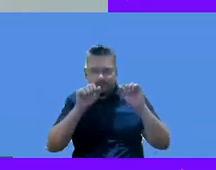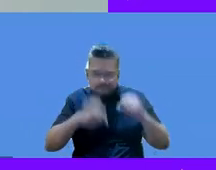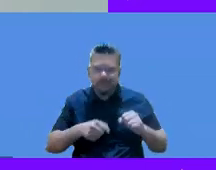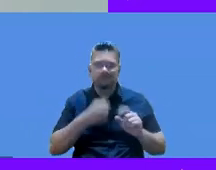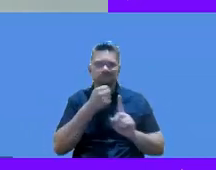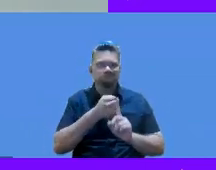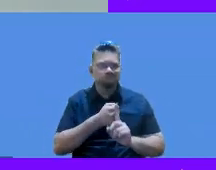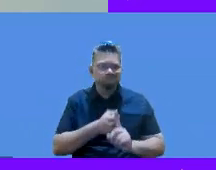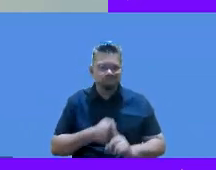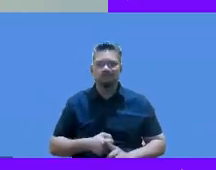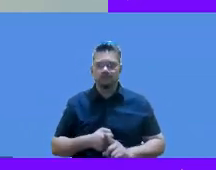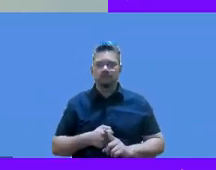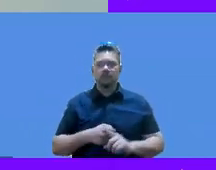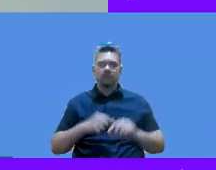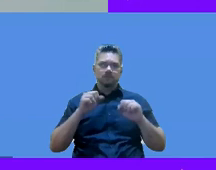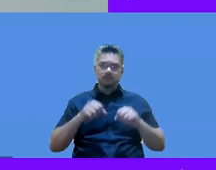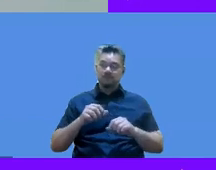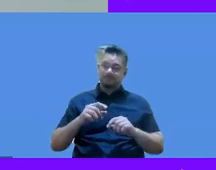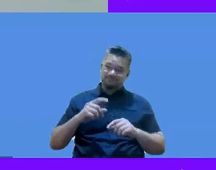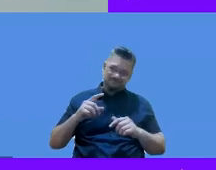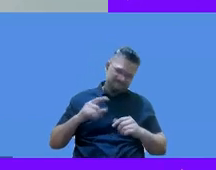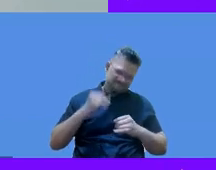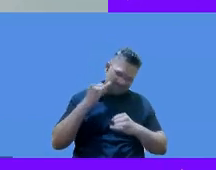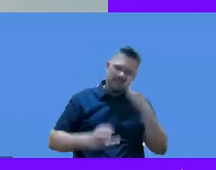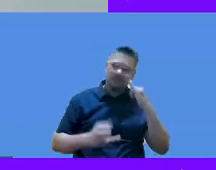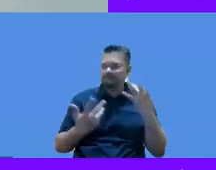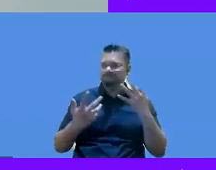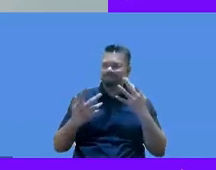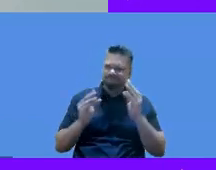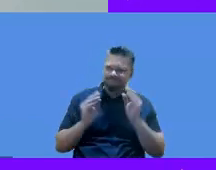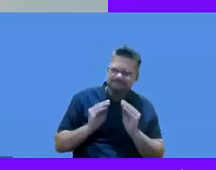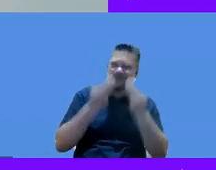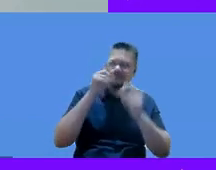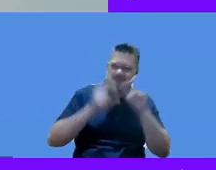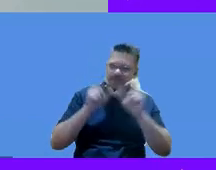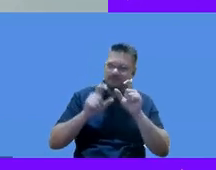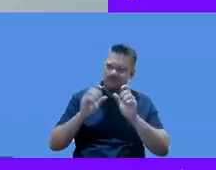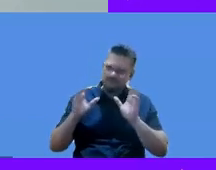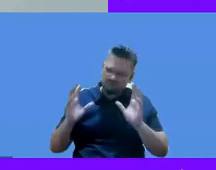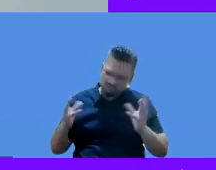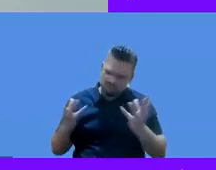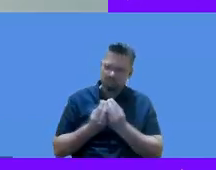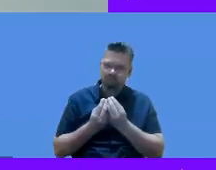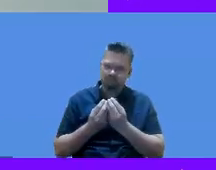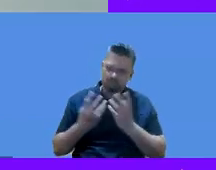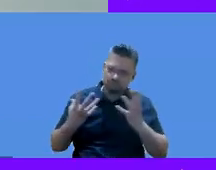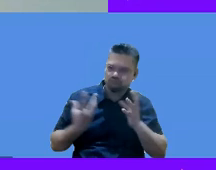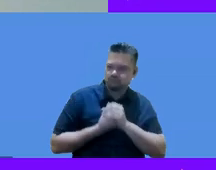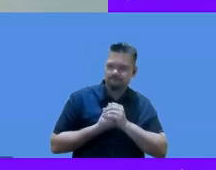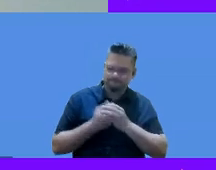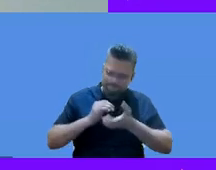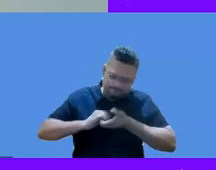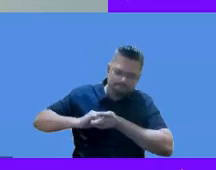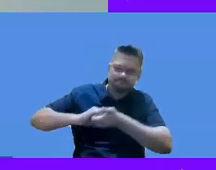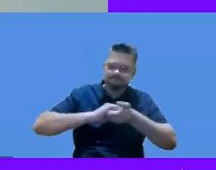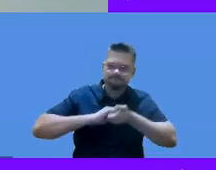with young people as you want. You must know that your voice, opinion, and perspectives is essential. Use your voice and don't be